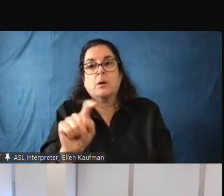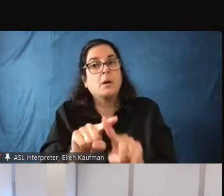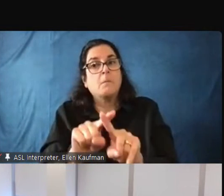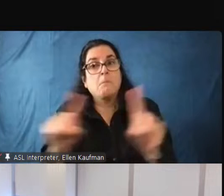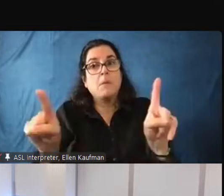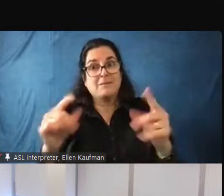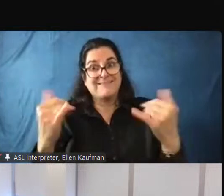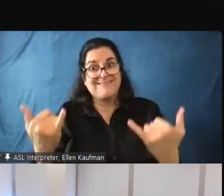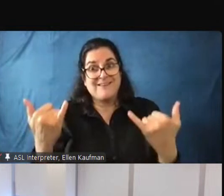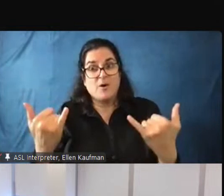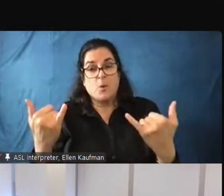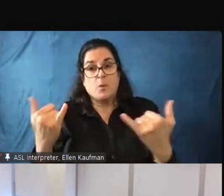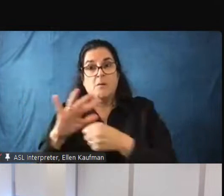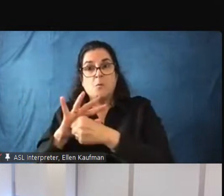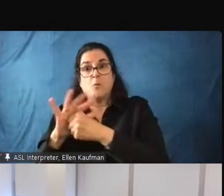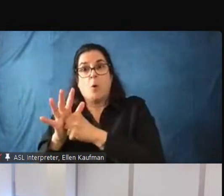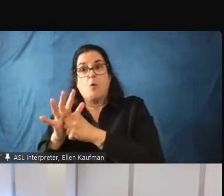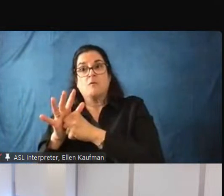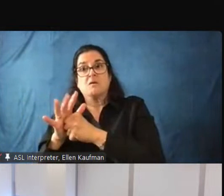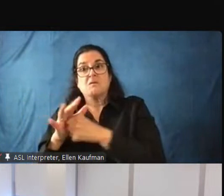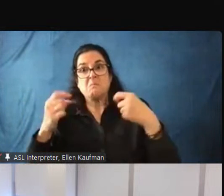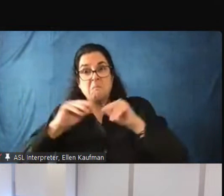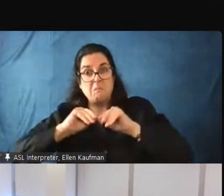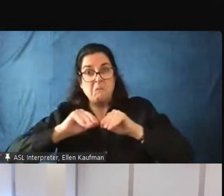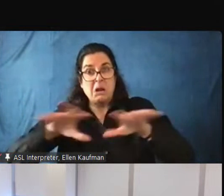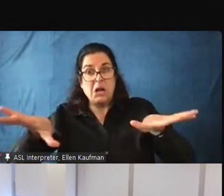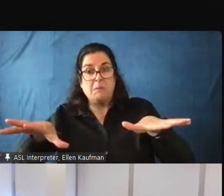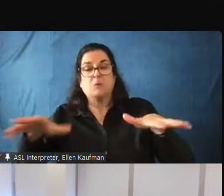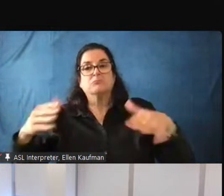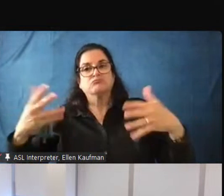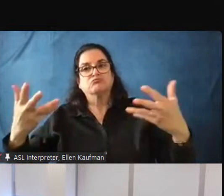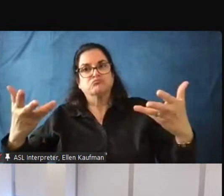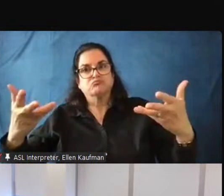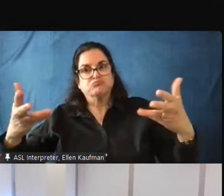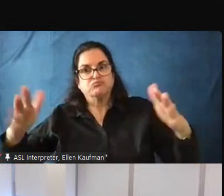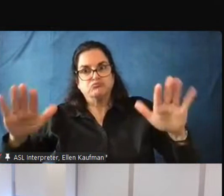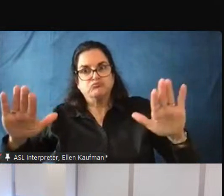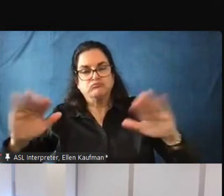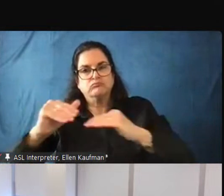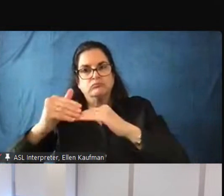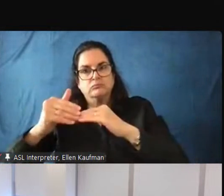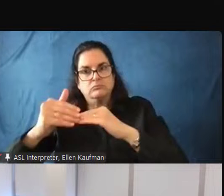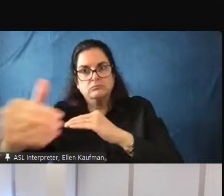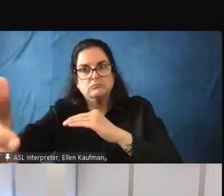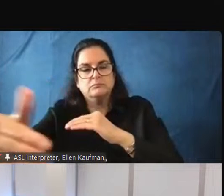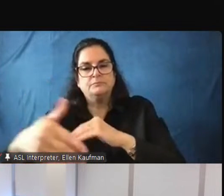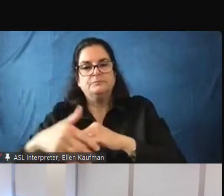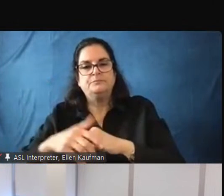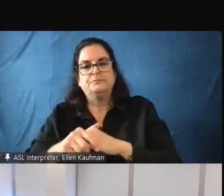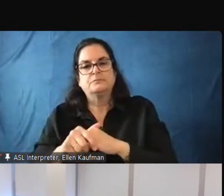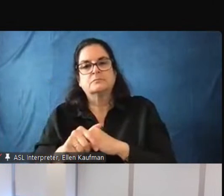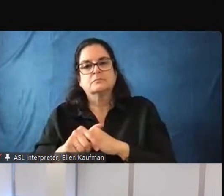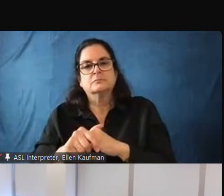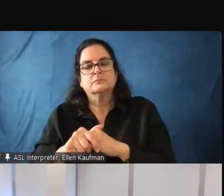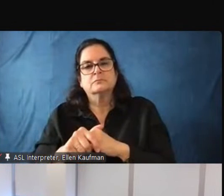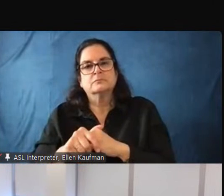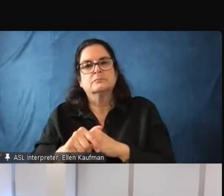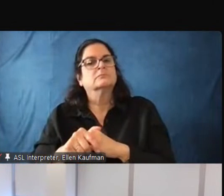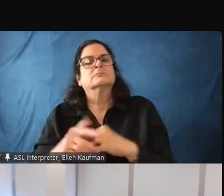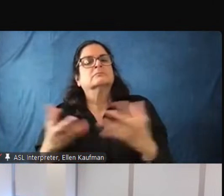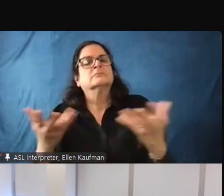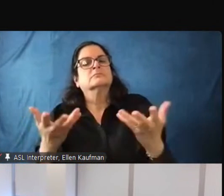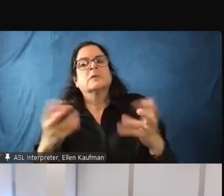where the investments that need to be made in public transportation are not necessarily aligned with the type of ridership boost that you may